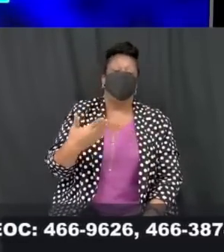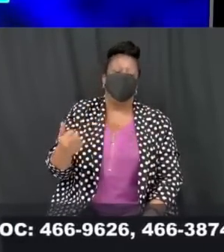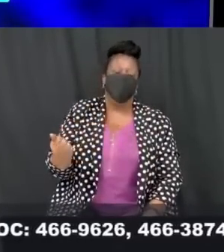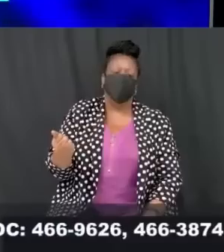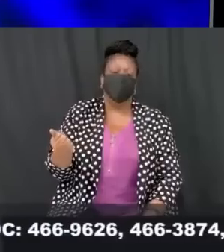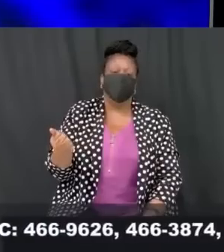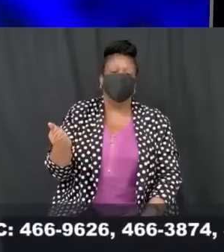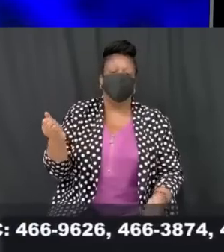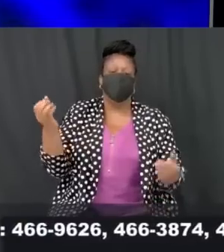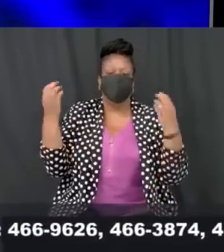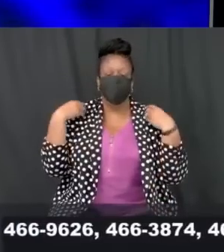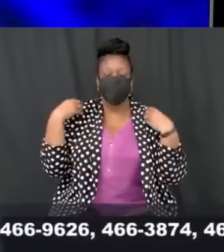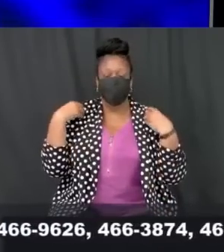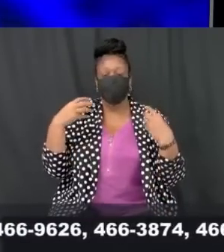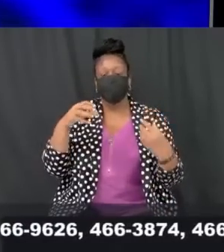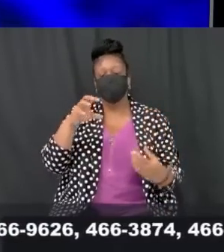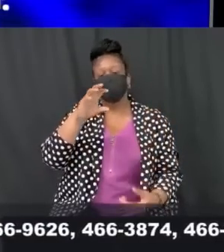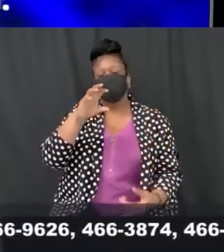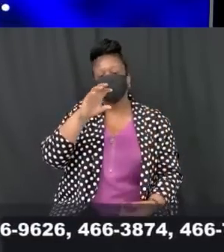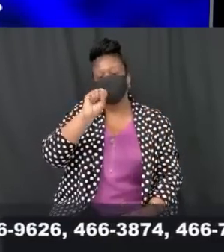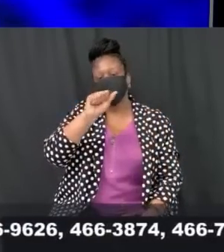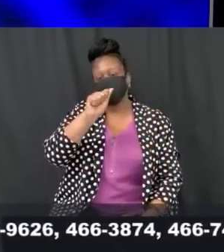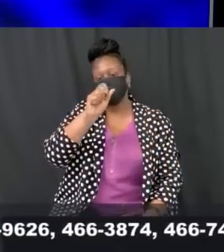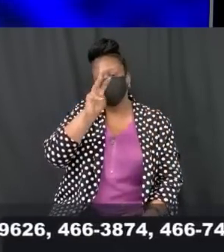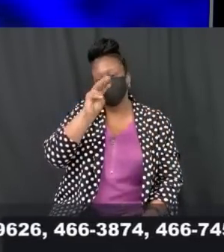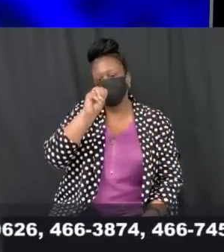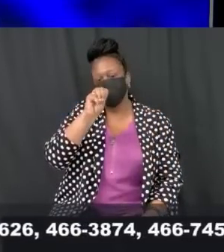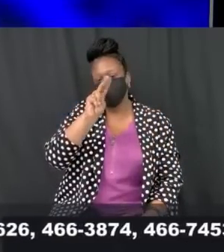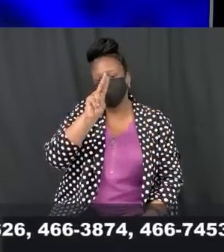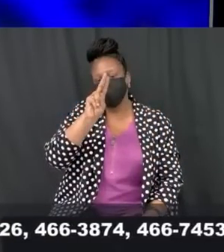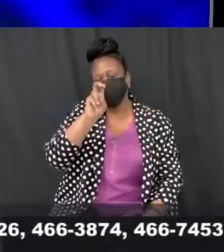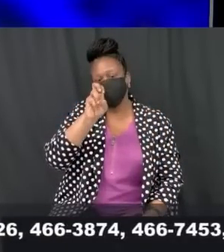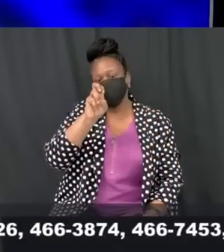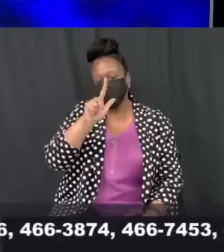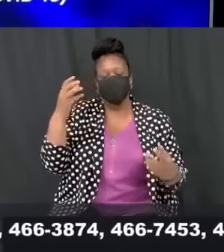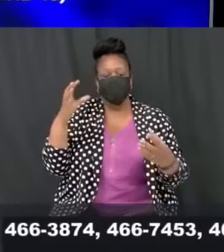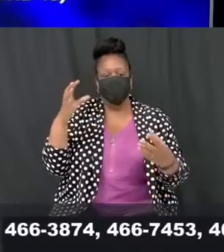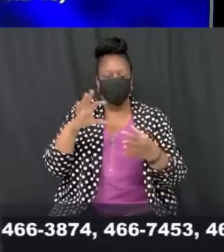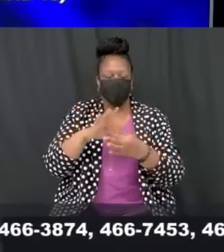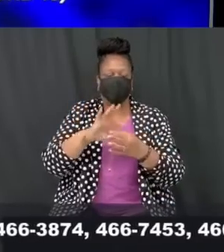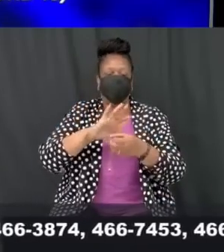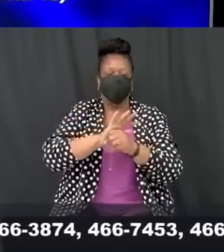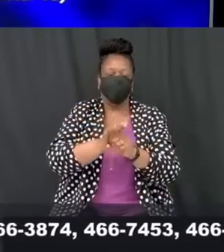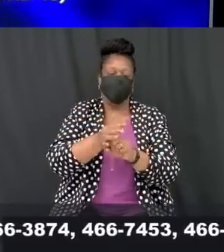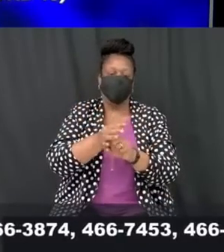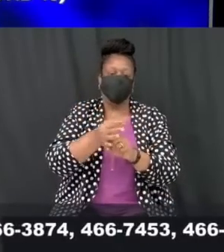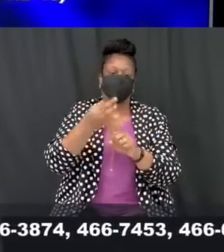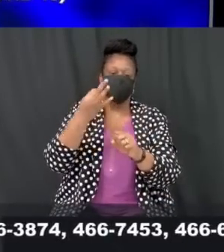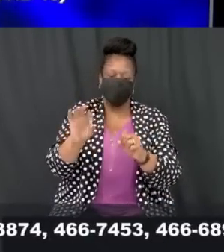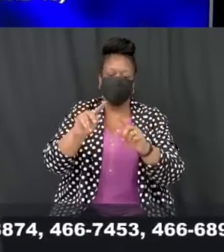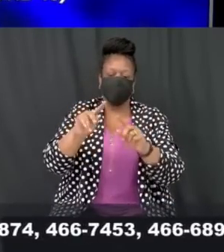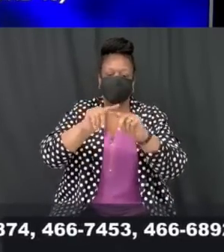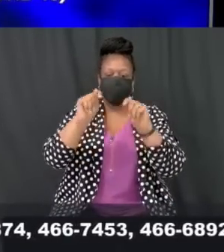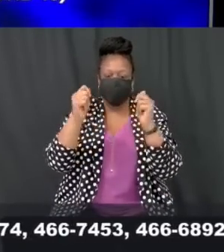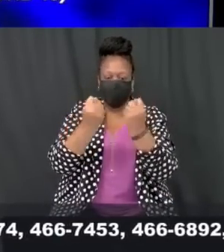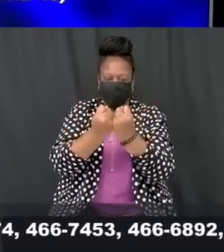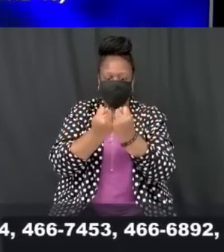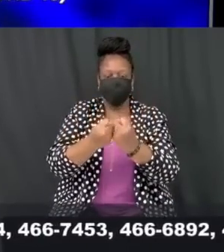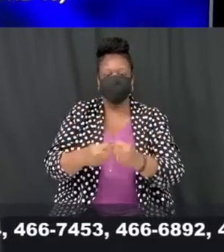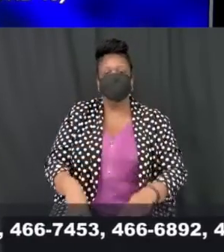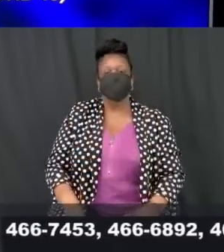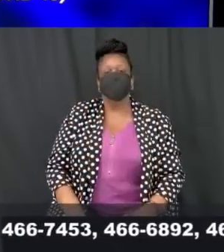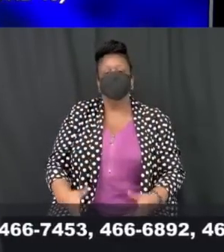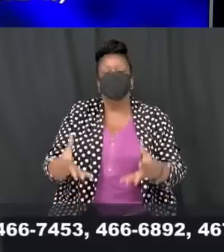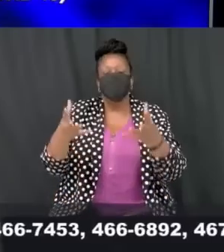we thank Mr. Abdias Samuel, the Chair of the National COVID-19 Force.